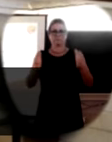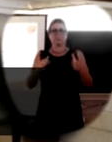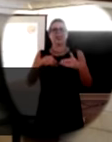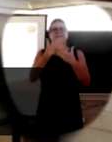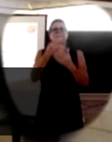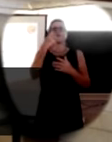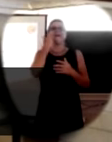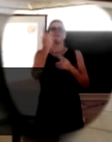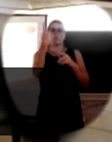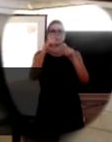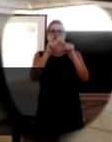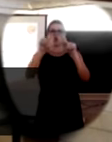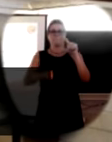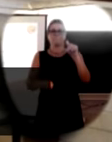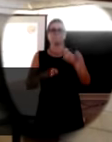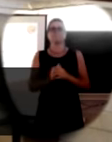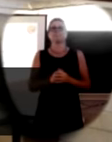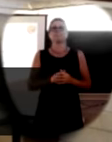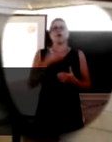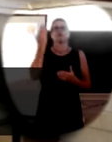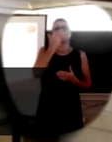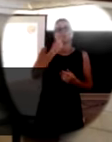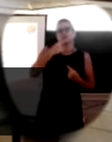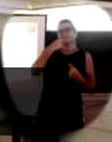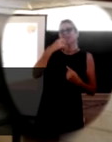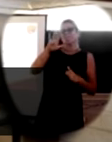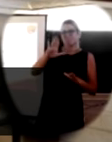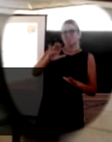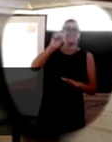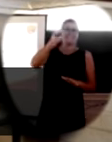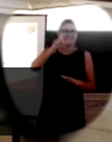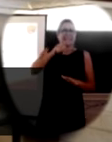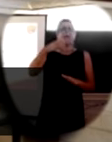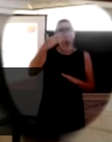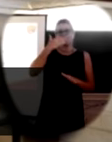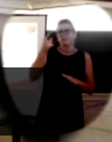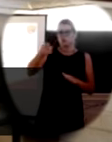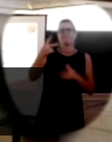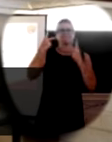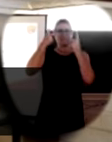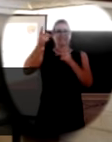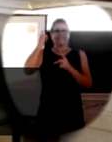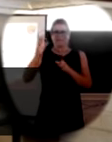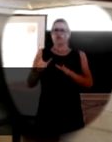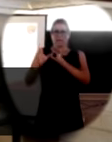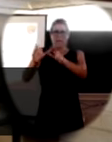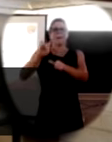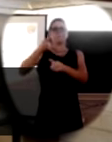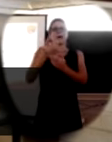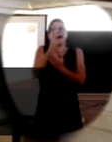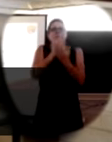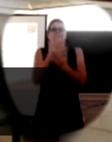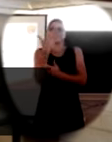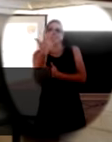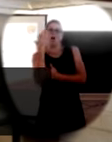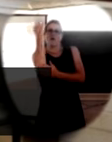a term, the school might say, look, we think it's still important that they have some direct teaching with you, so that might be 5 hours